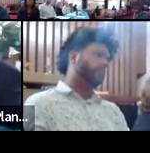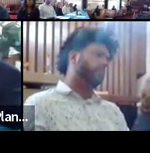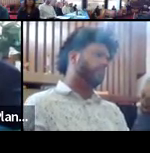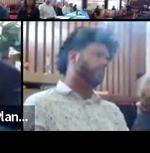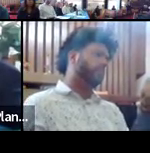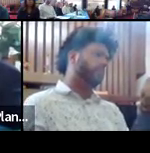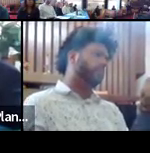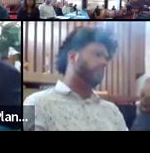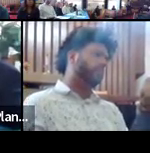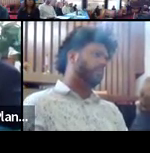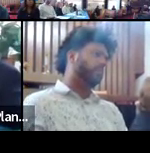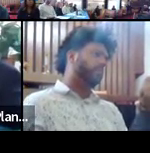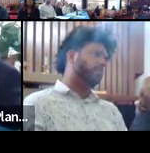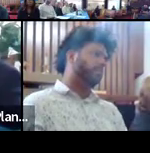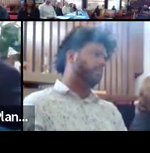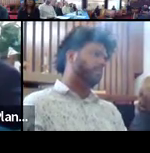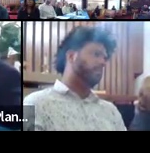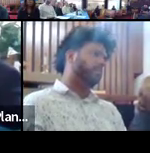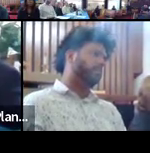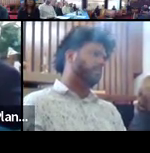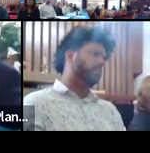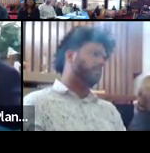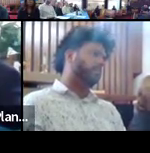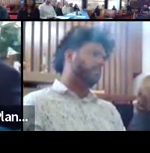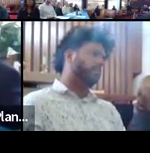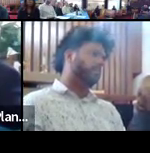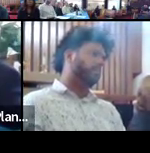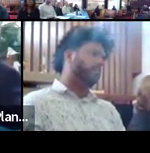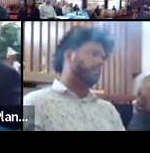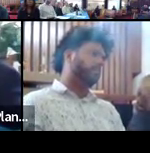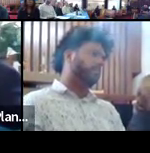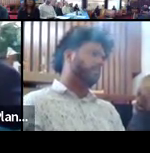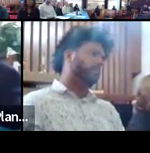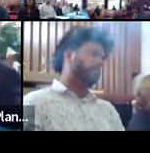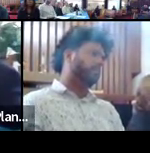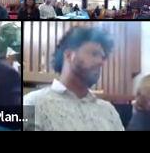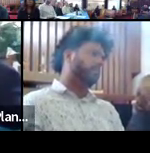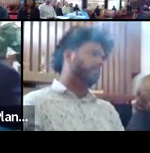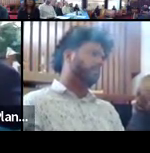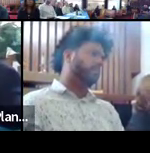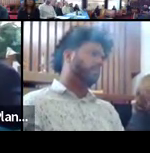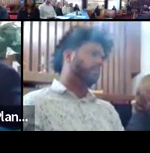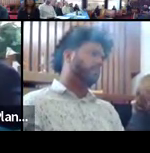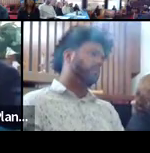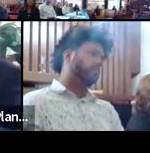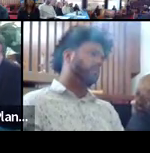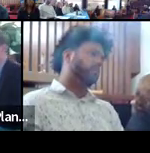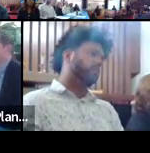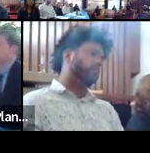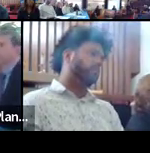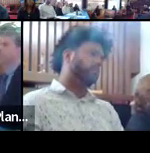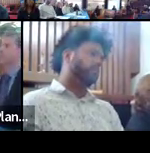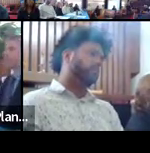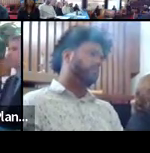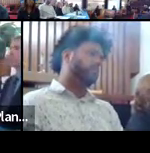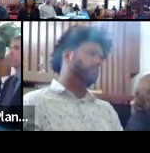25%. It's 75 still left because our city is still, very violent, we have a lot of